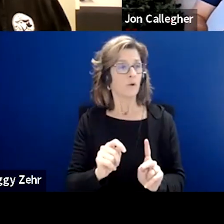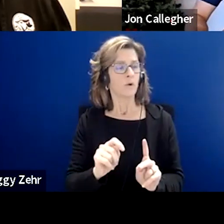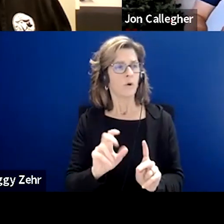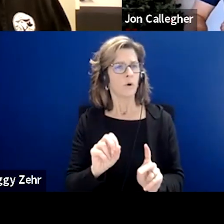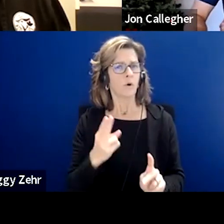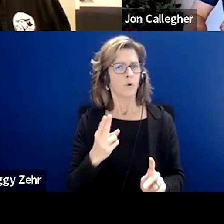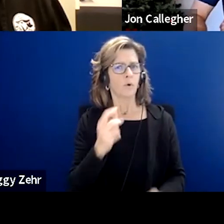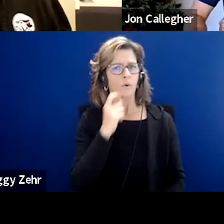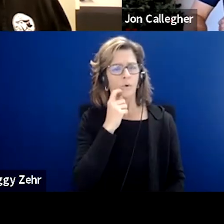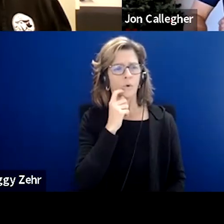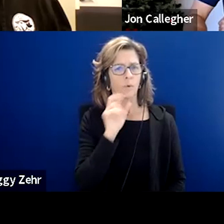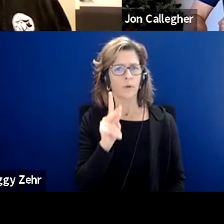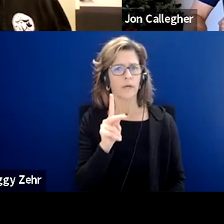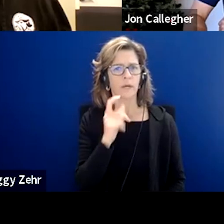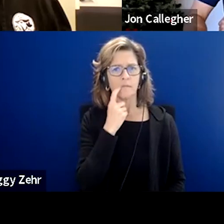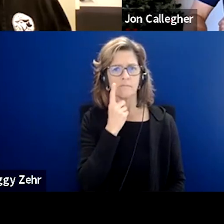okay,